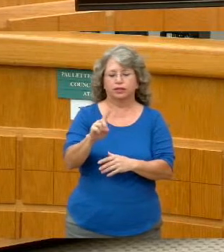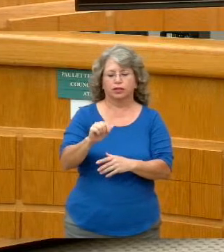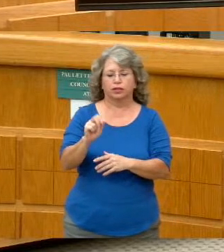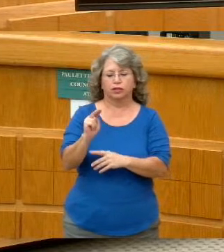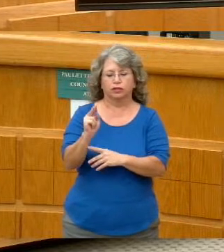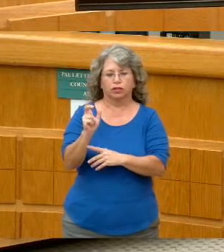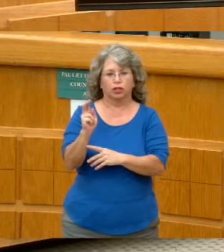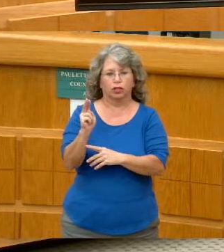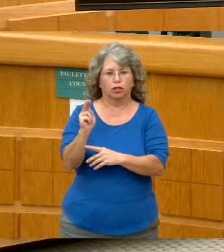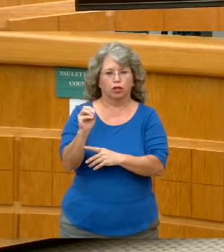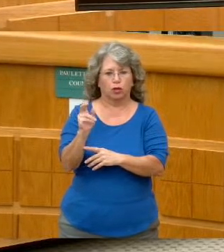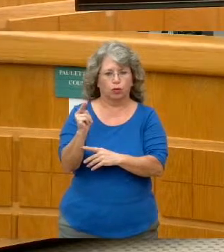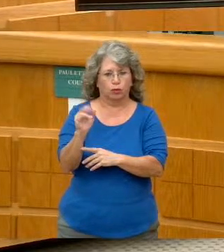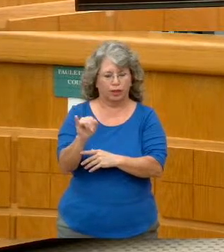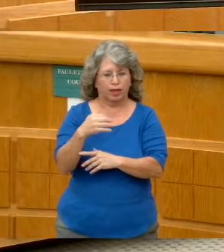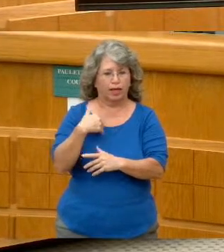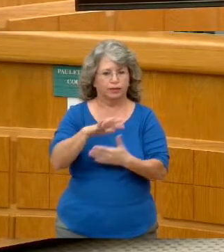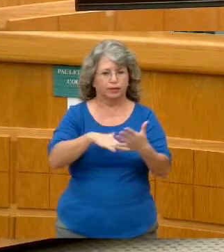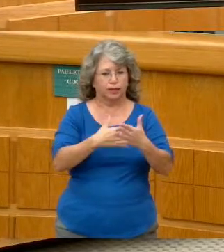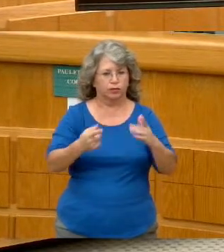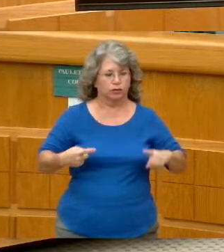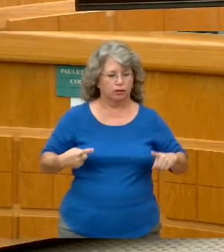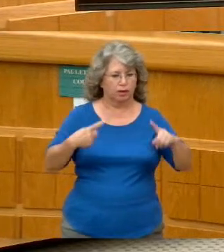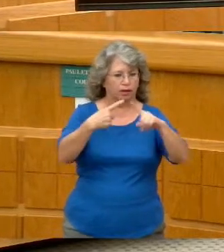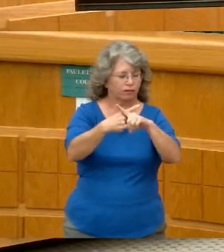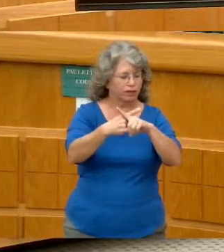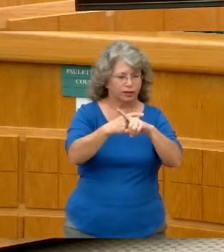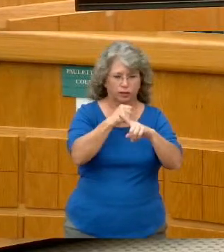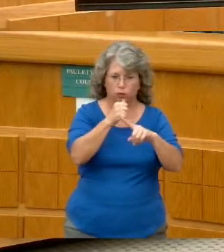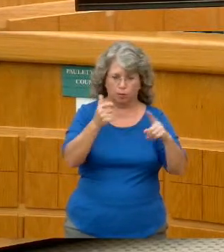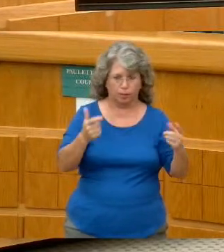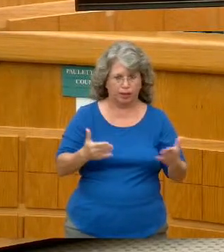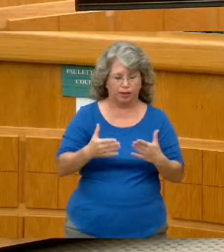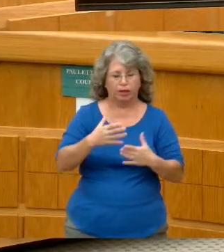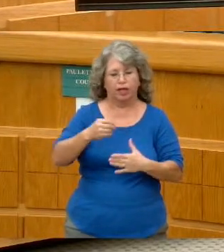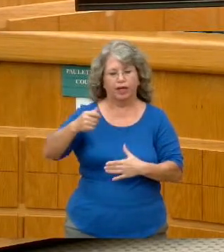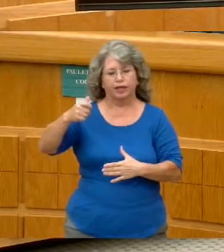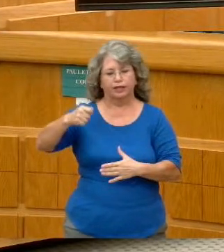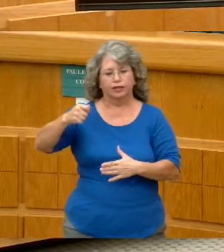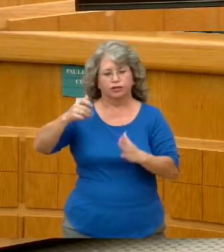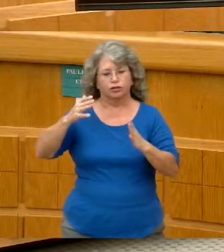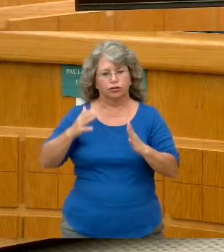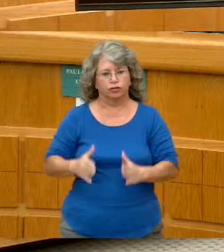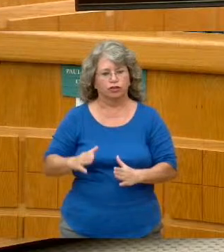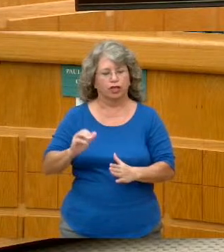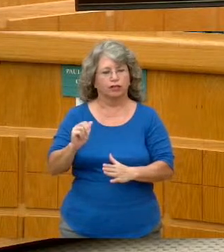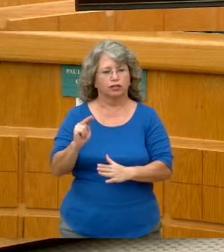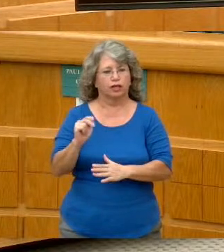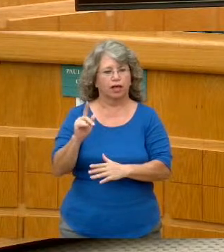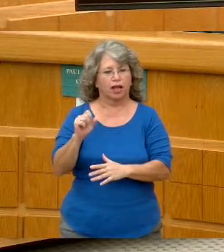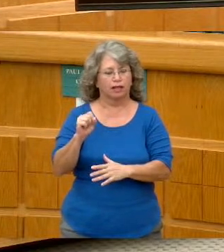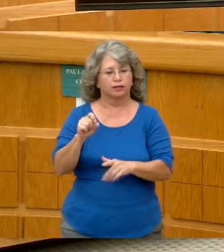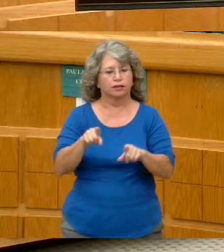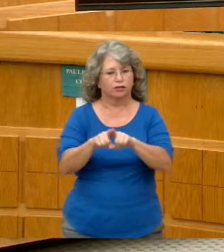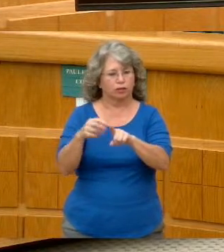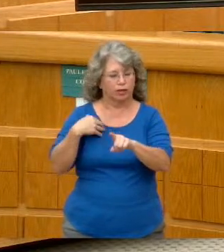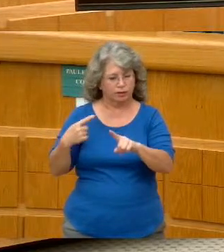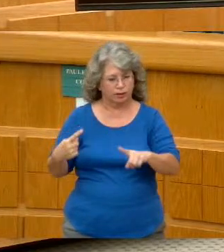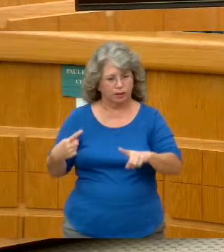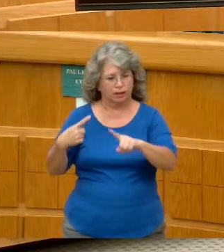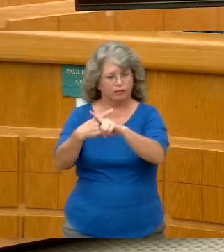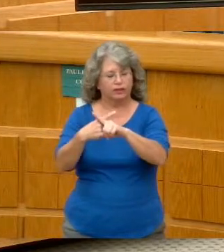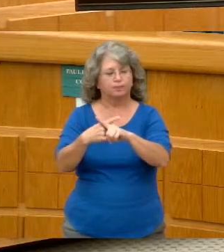conflict and won't be here, and the judge has also got something that prohibits her from being here, but the